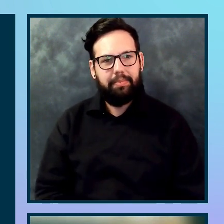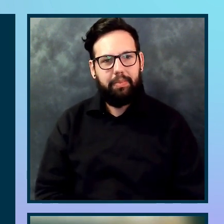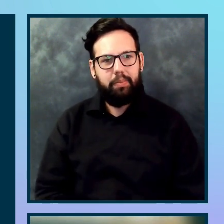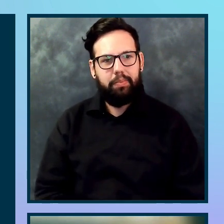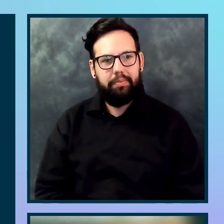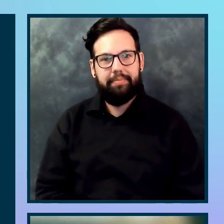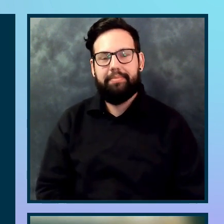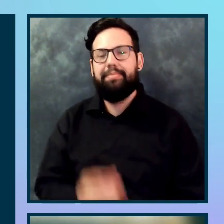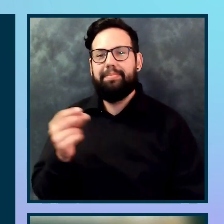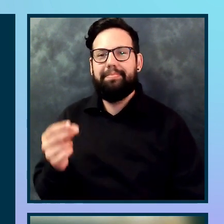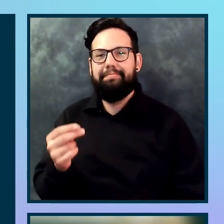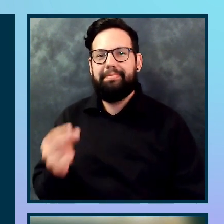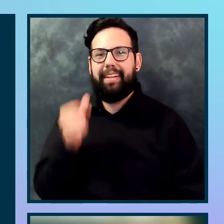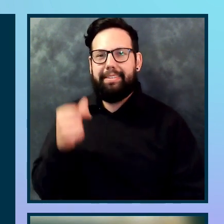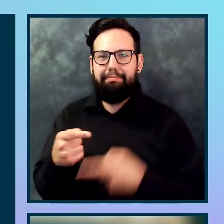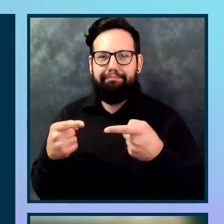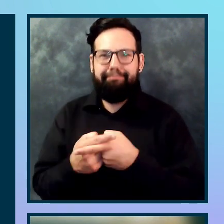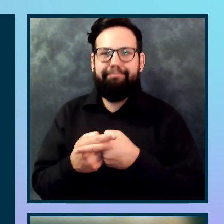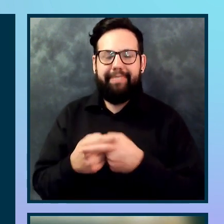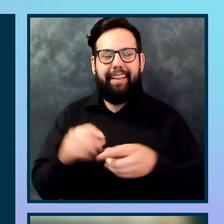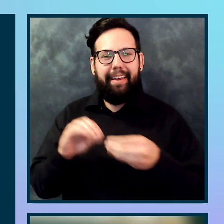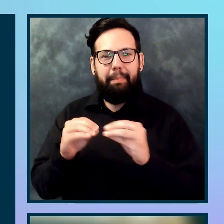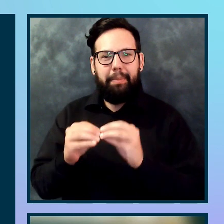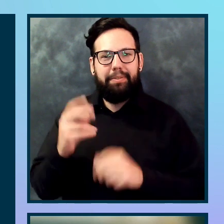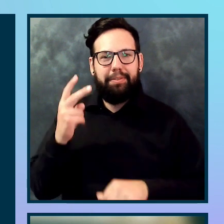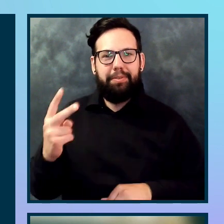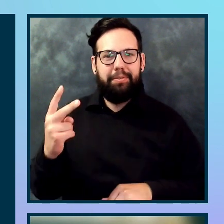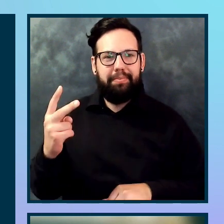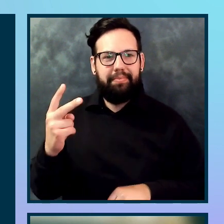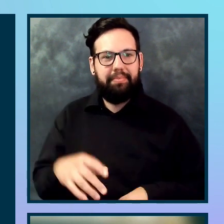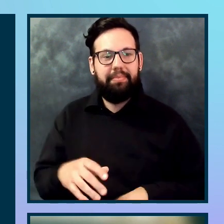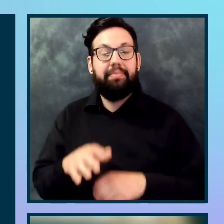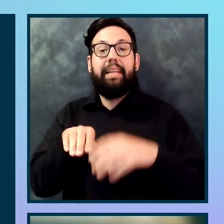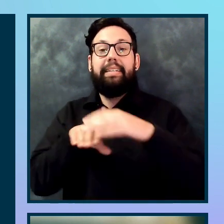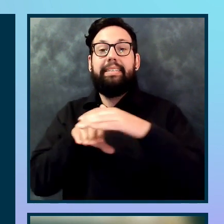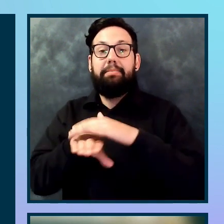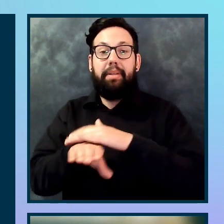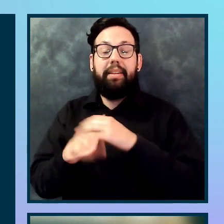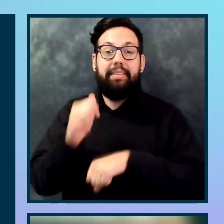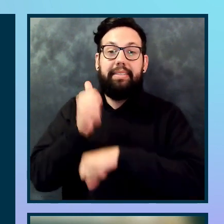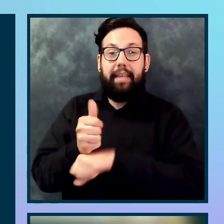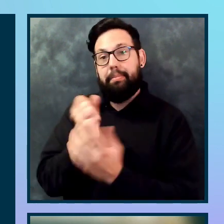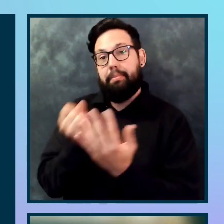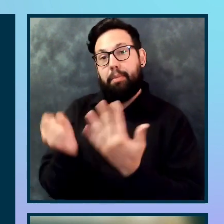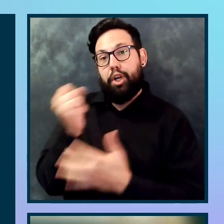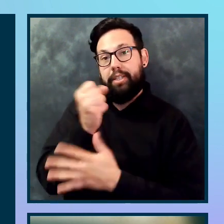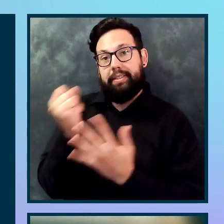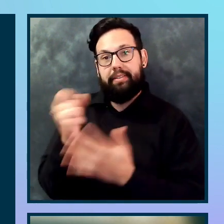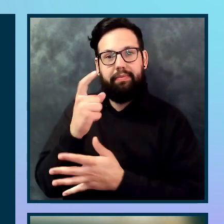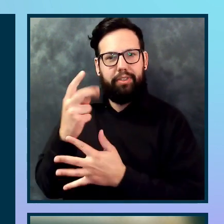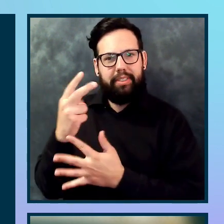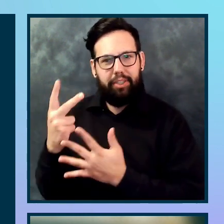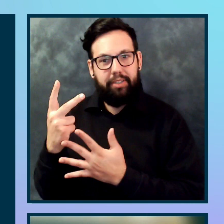Gotcha number 2. Another accessibility sort priority. This is another goodie that can become